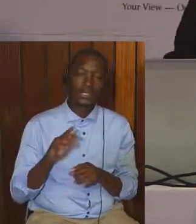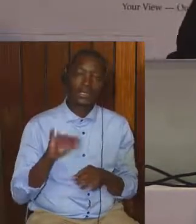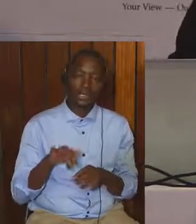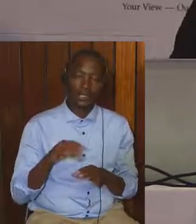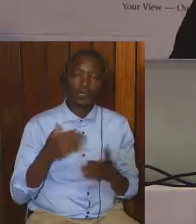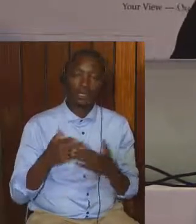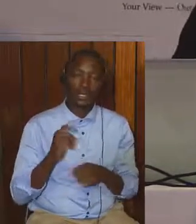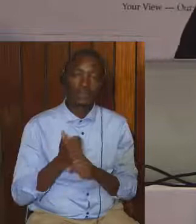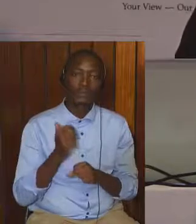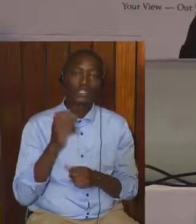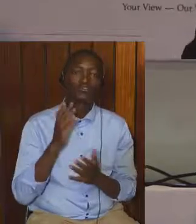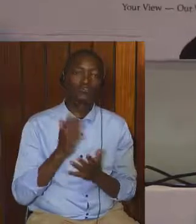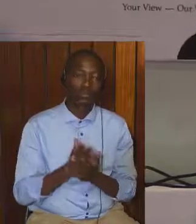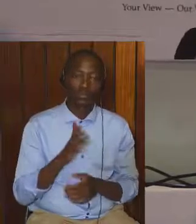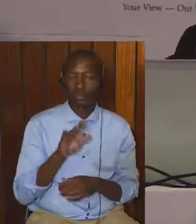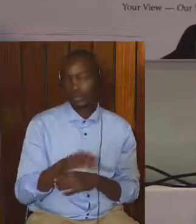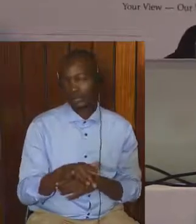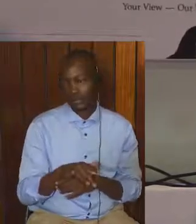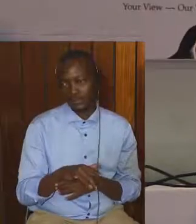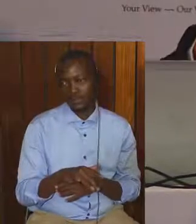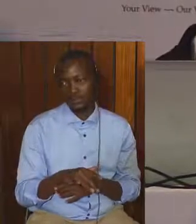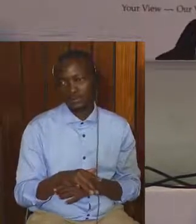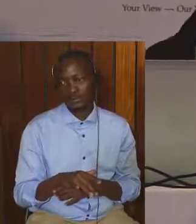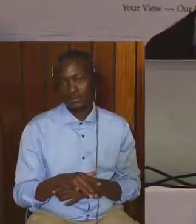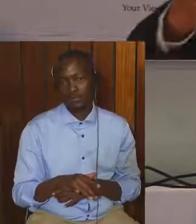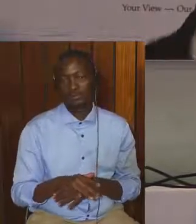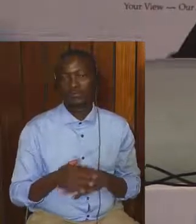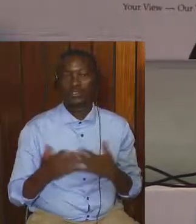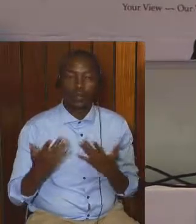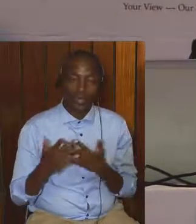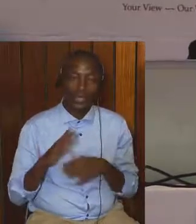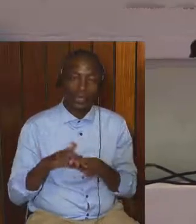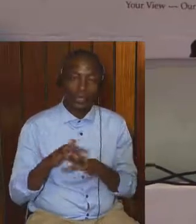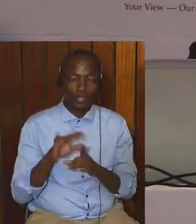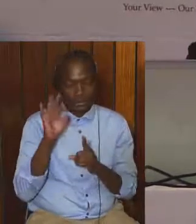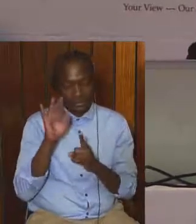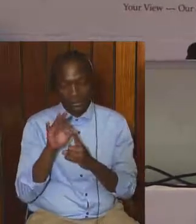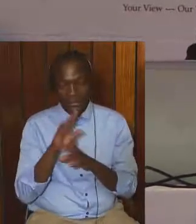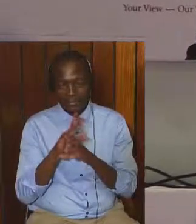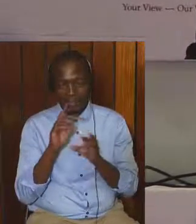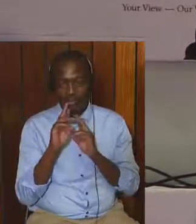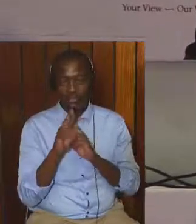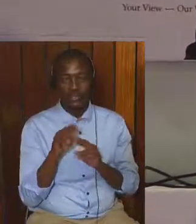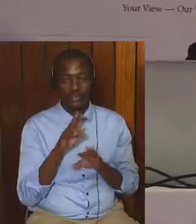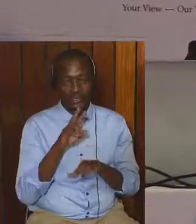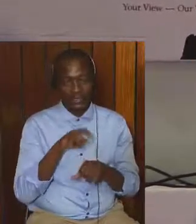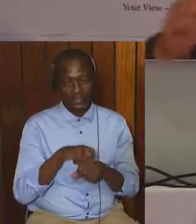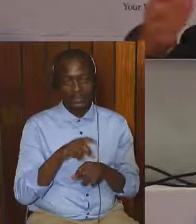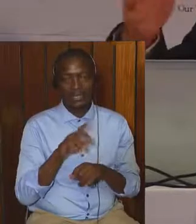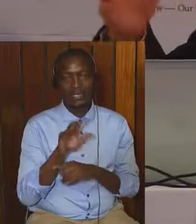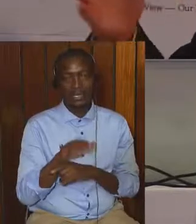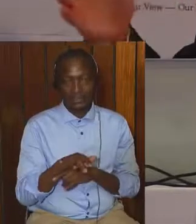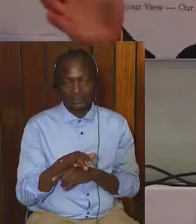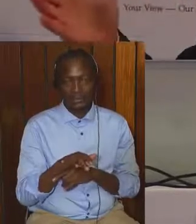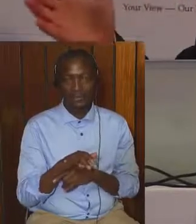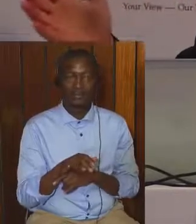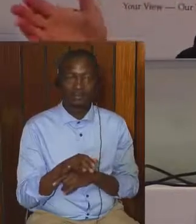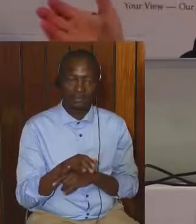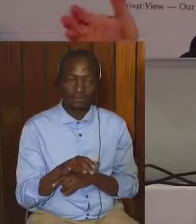sure that where more specific responses are needed, that